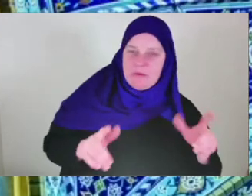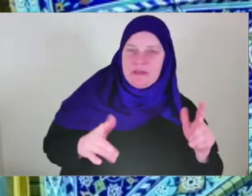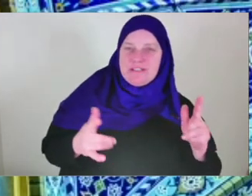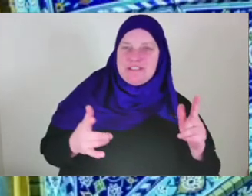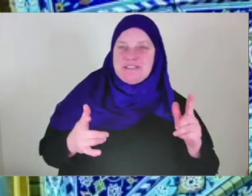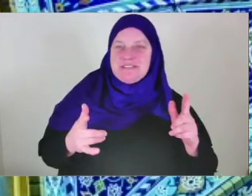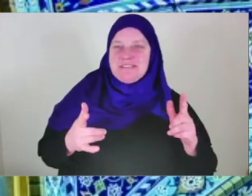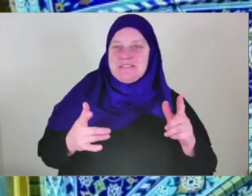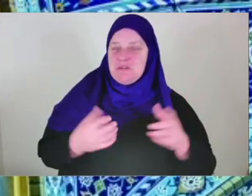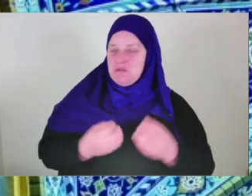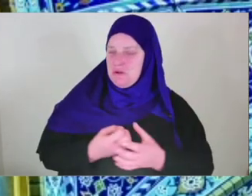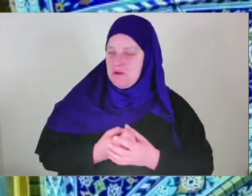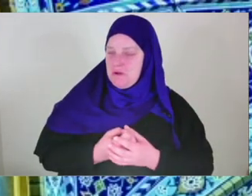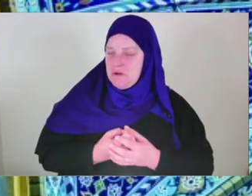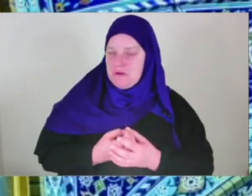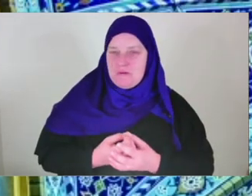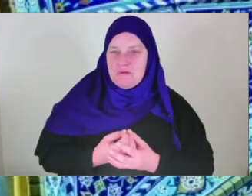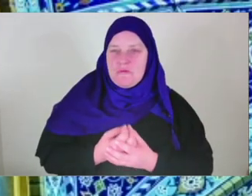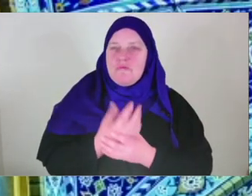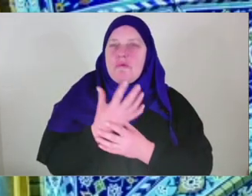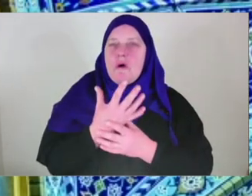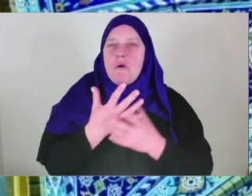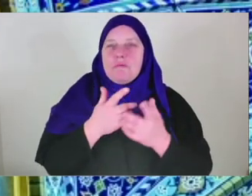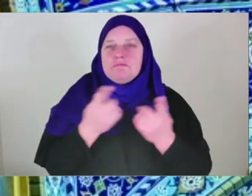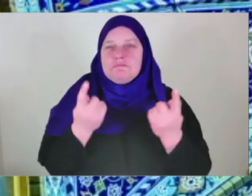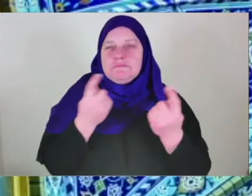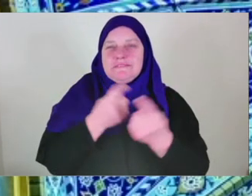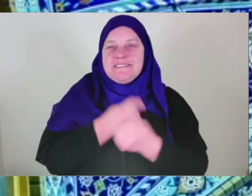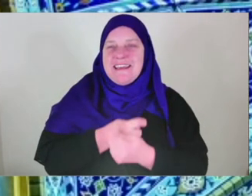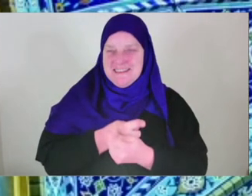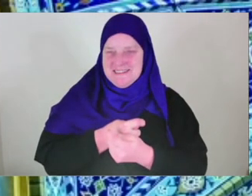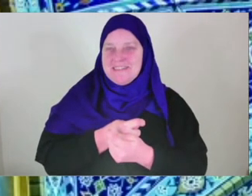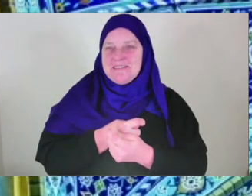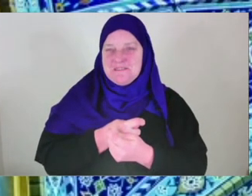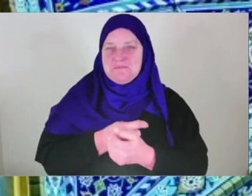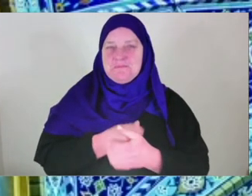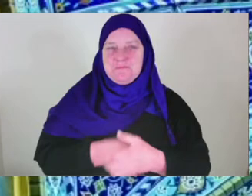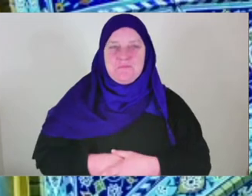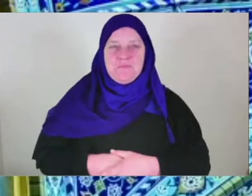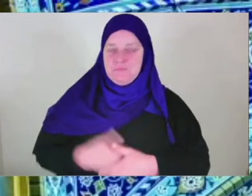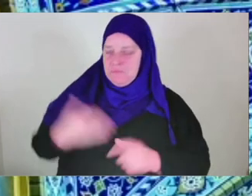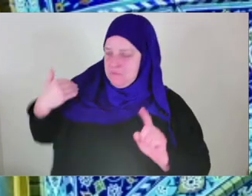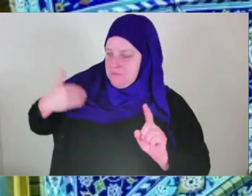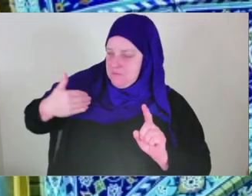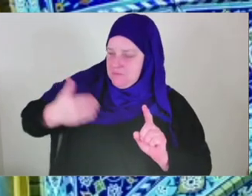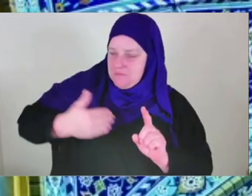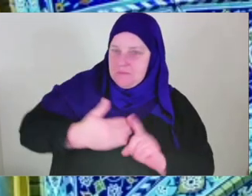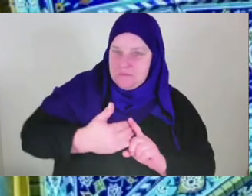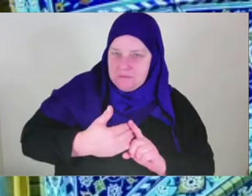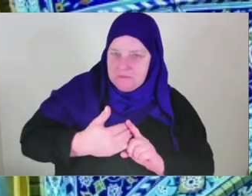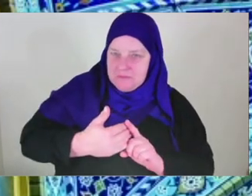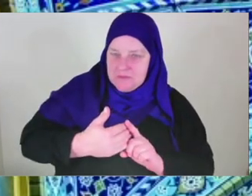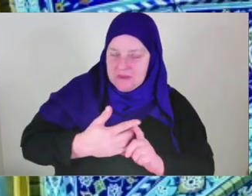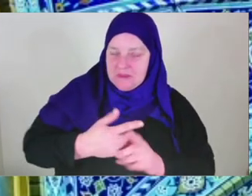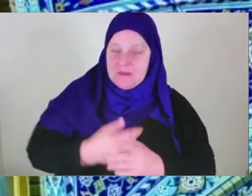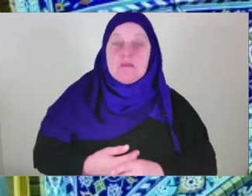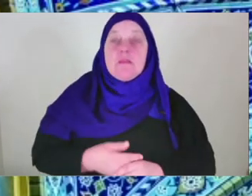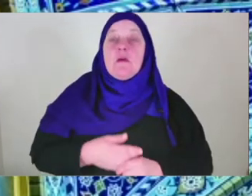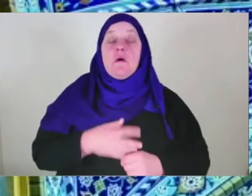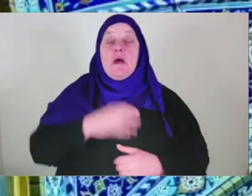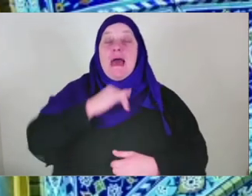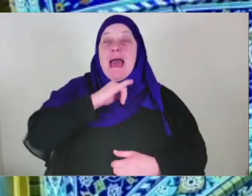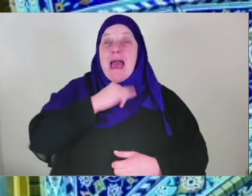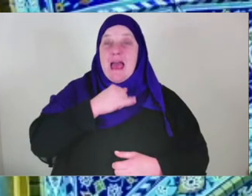it's a processing things. It develops and changes. So the words that are used in Arabic 1400 years